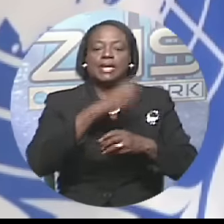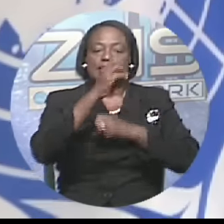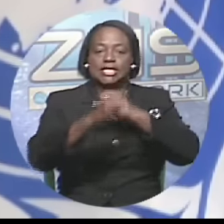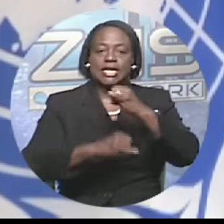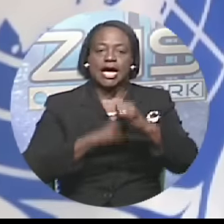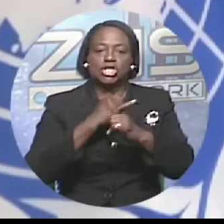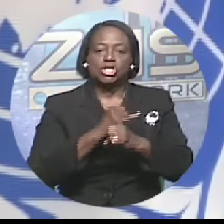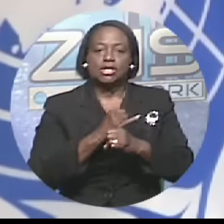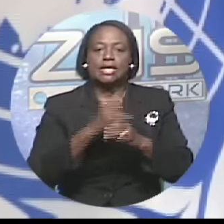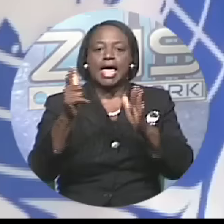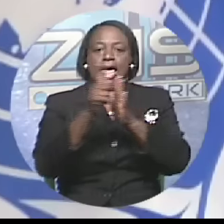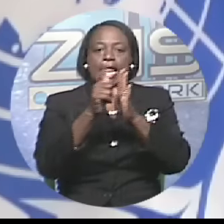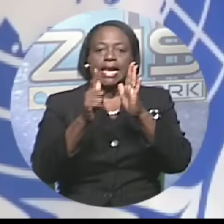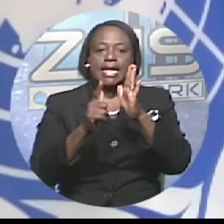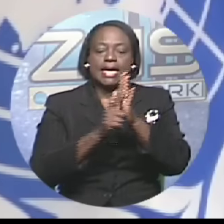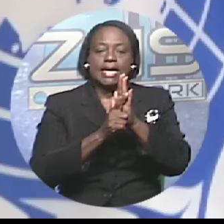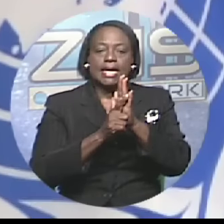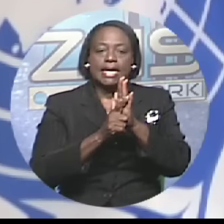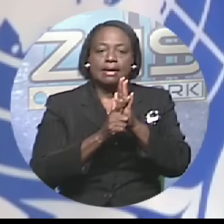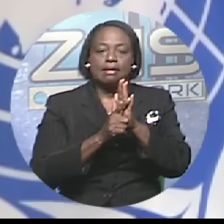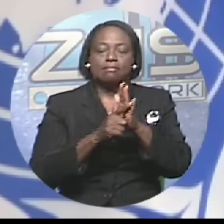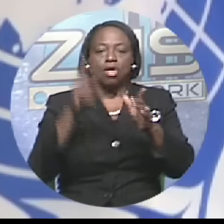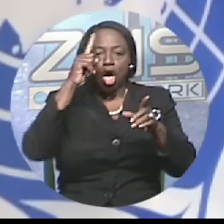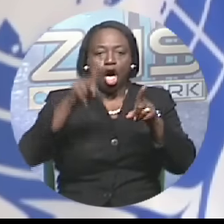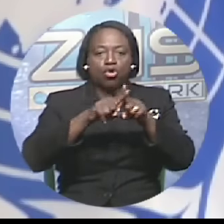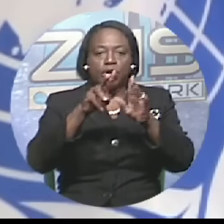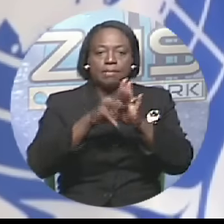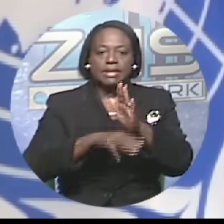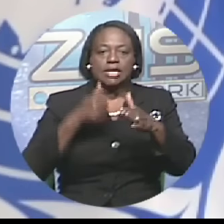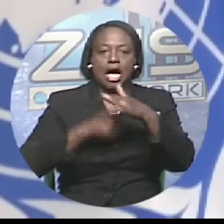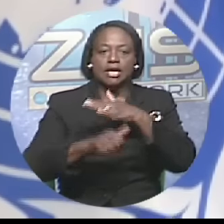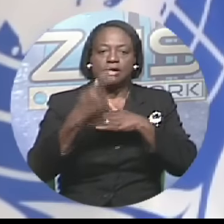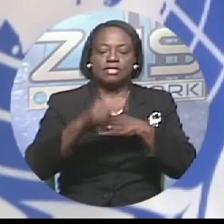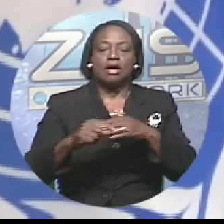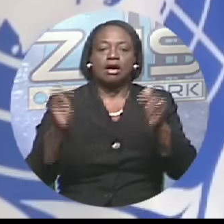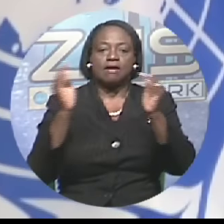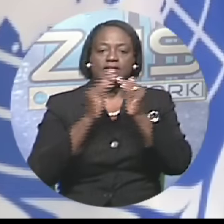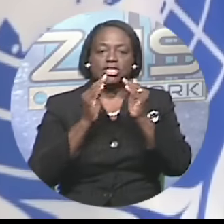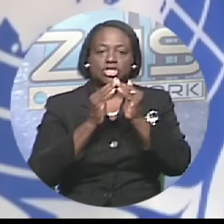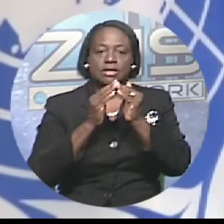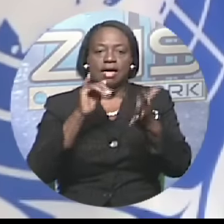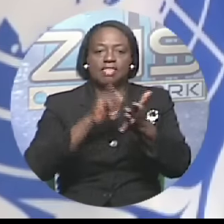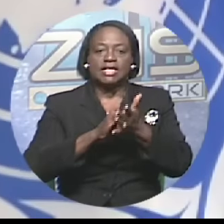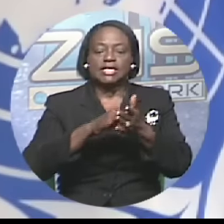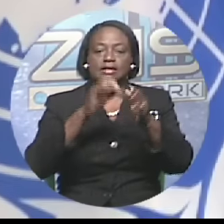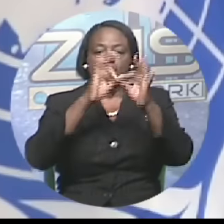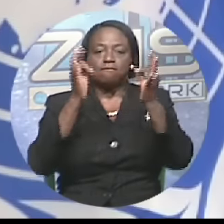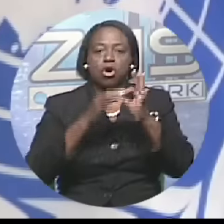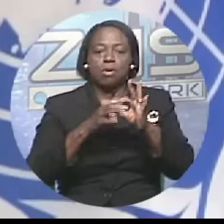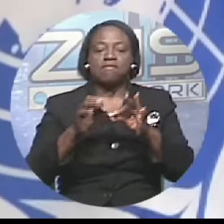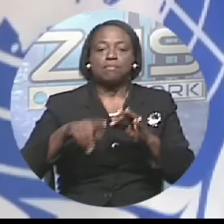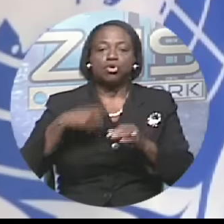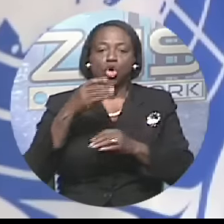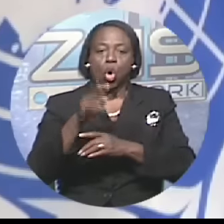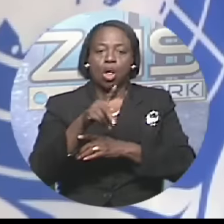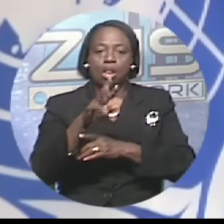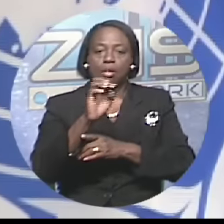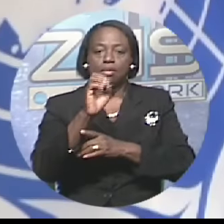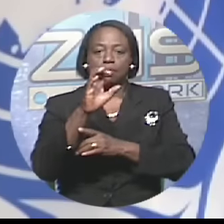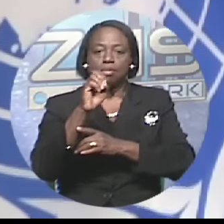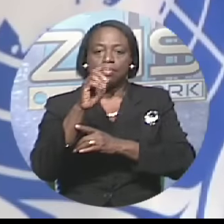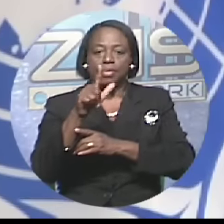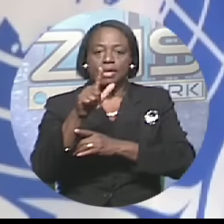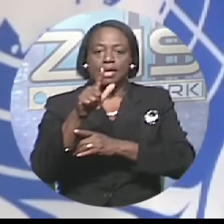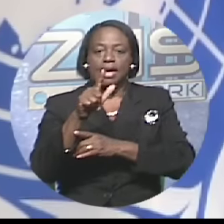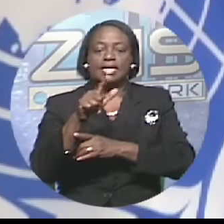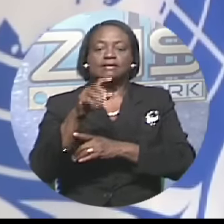international legally binding agreement under the convention that is in the form of a protocol and is